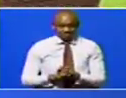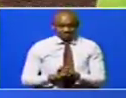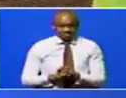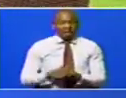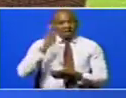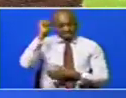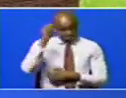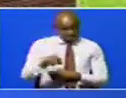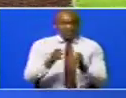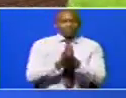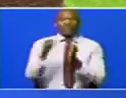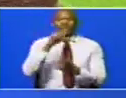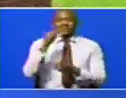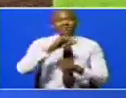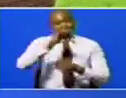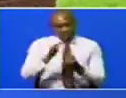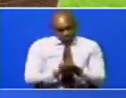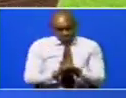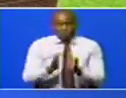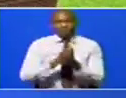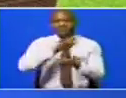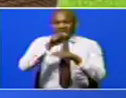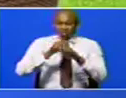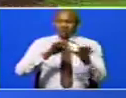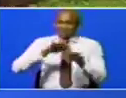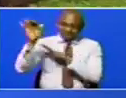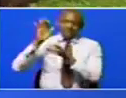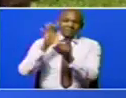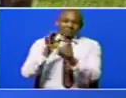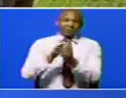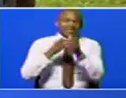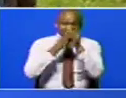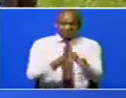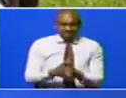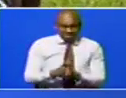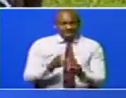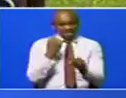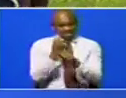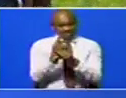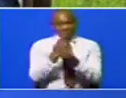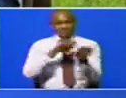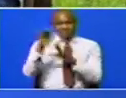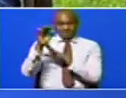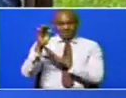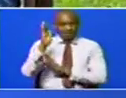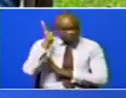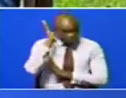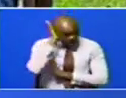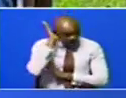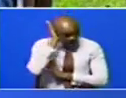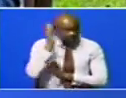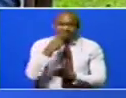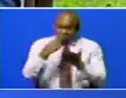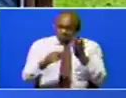Gazette. MP-elect for Garissa Township and the National Assembly Majority Leader in the 11th Parliament, Aden Duale, says